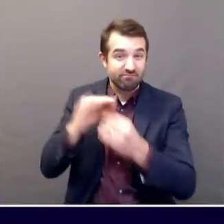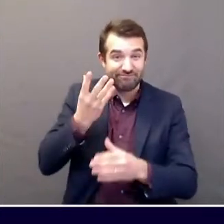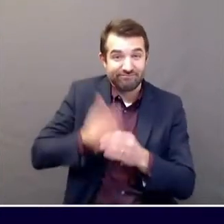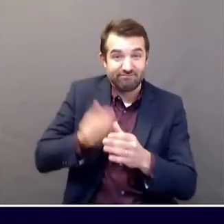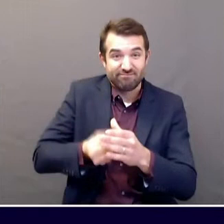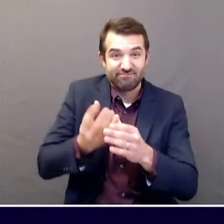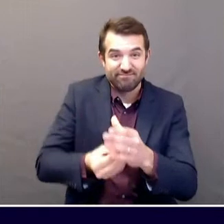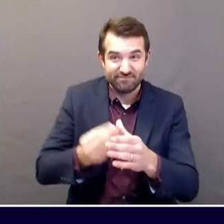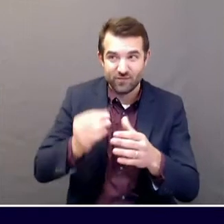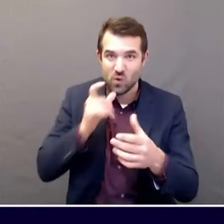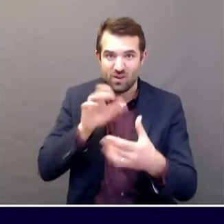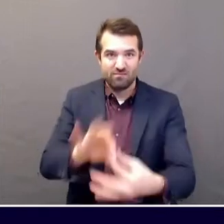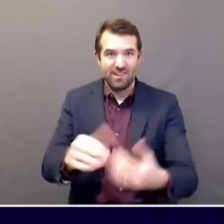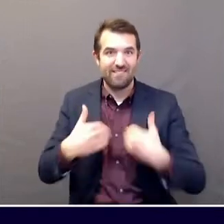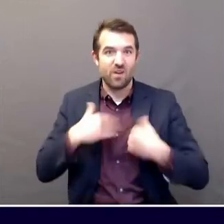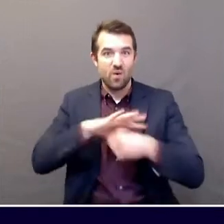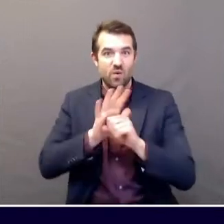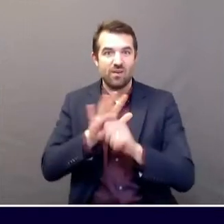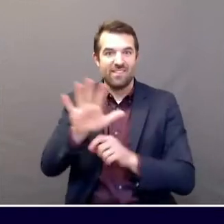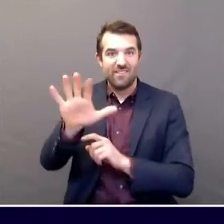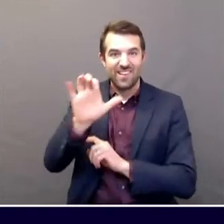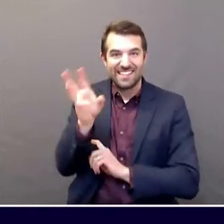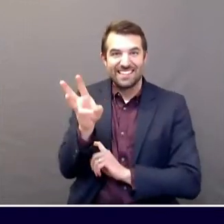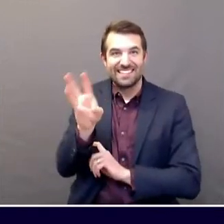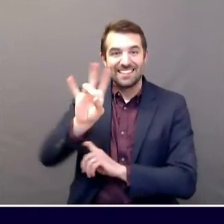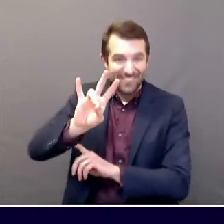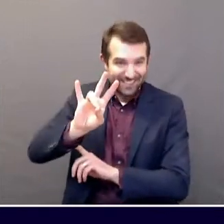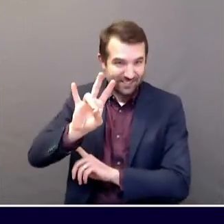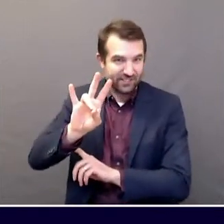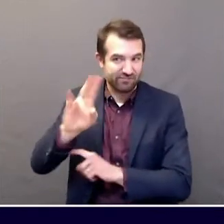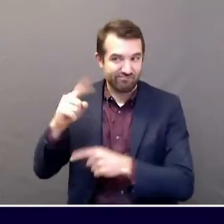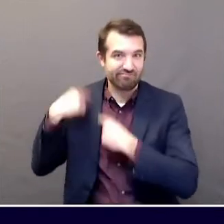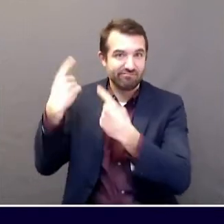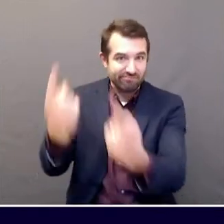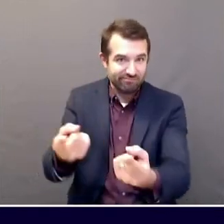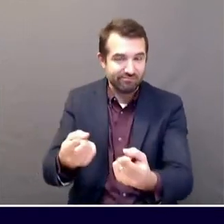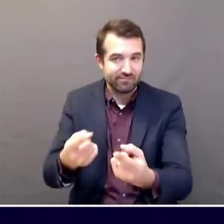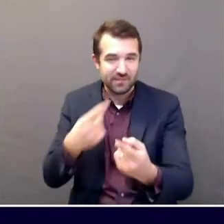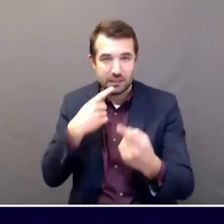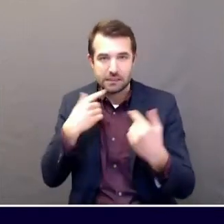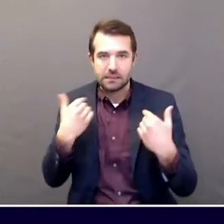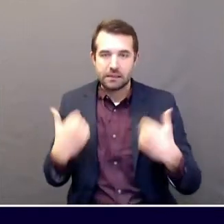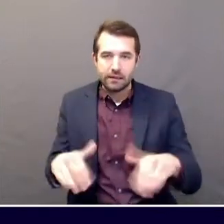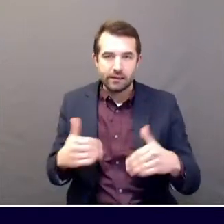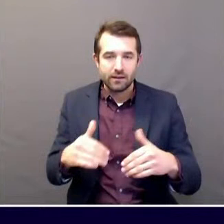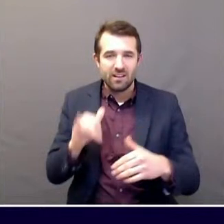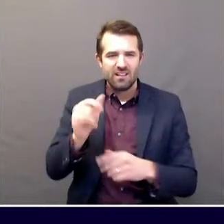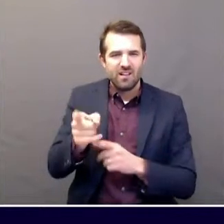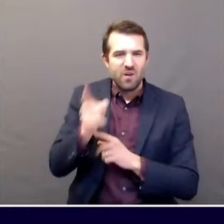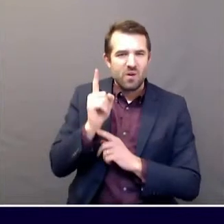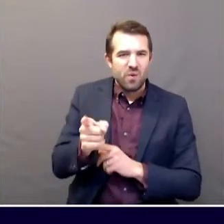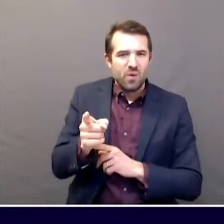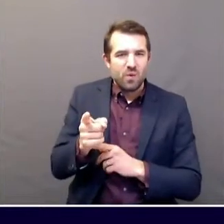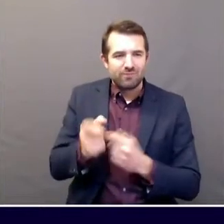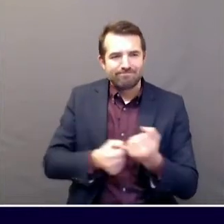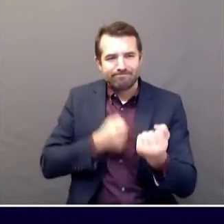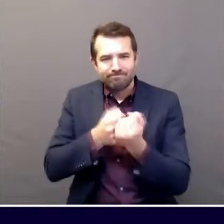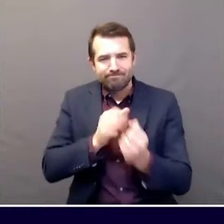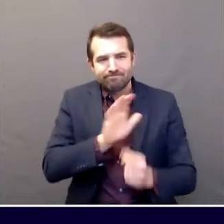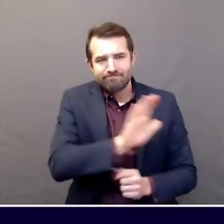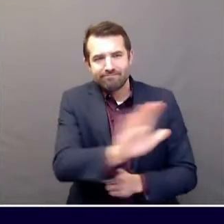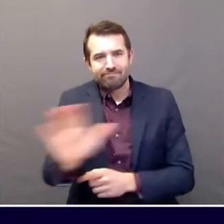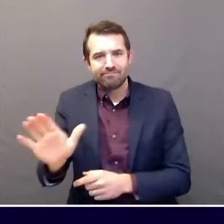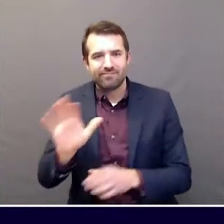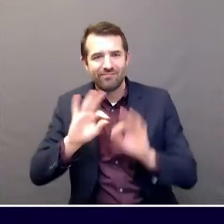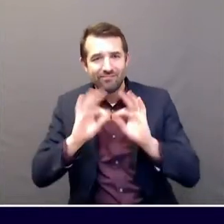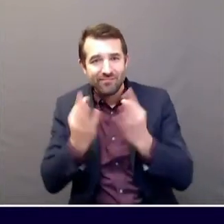now 567. We'd like to take this opportunity to offer our condolences to all of their